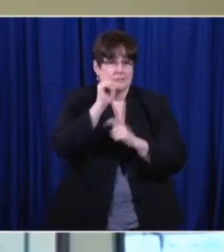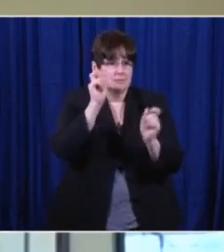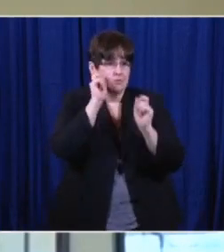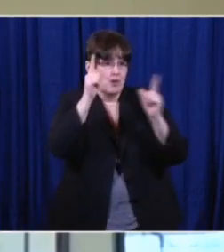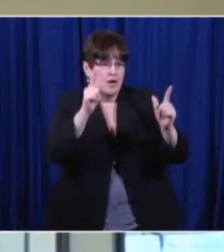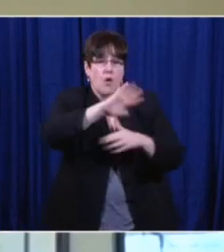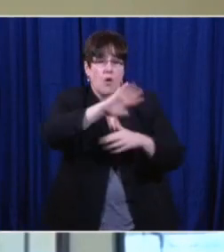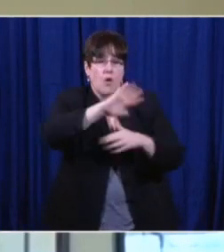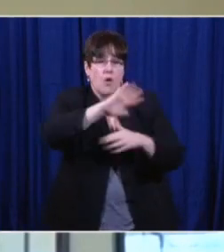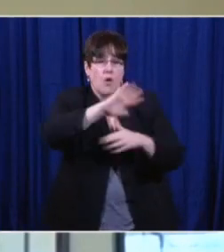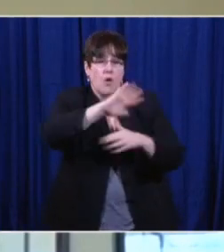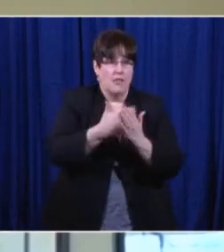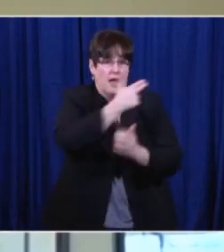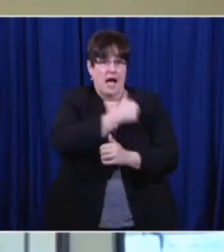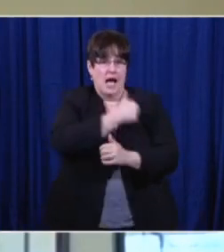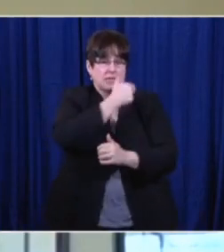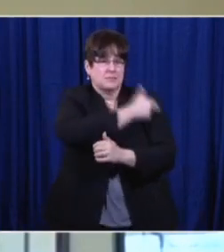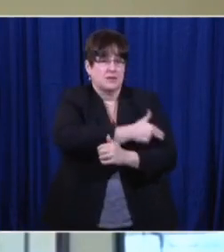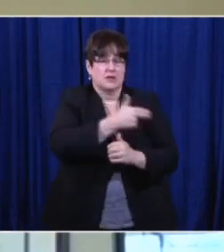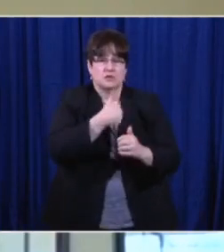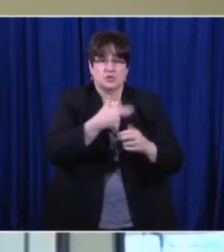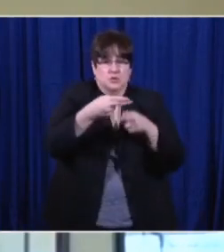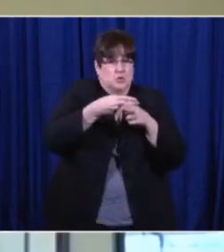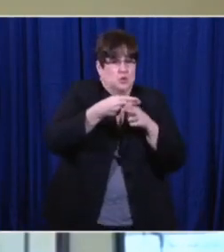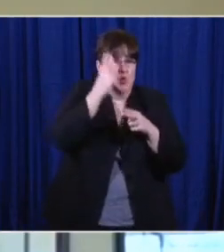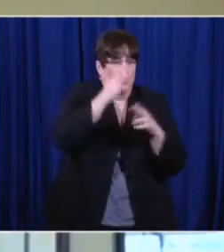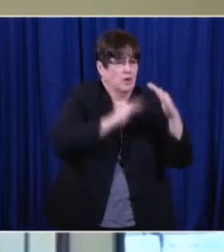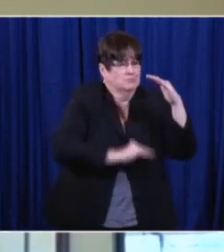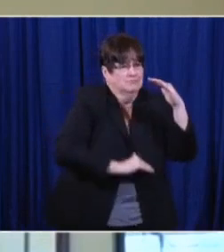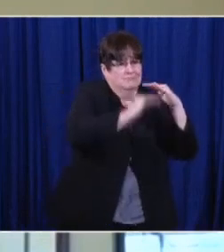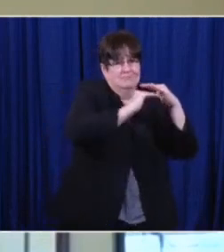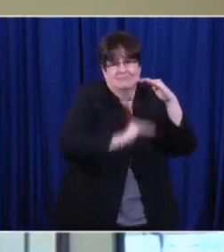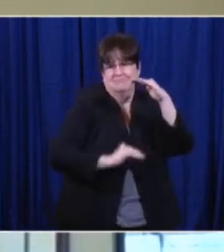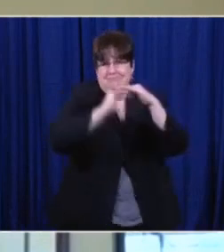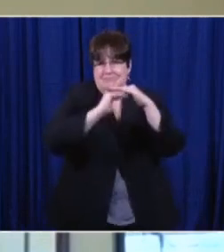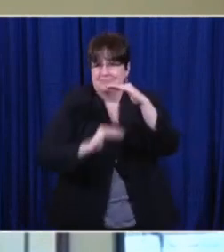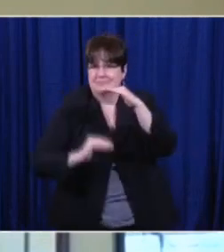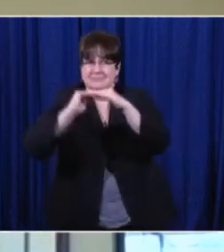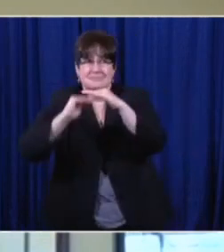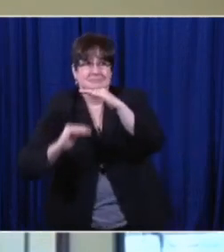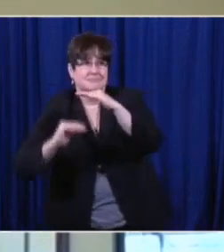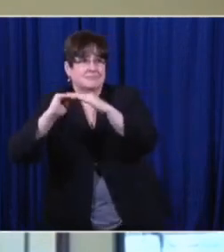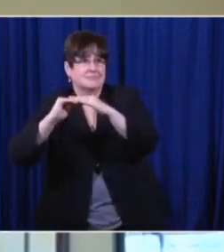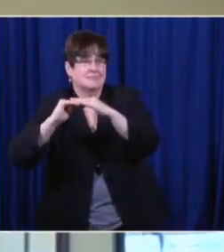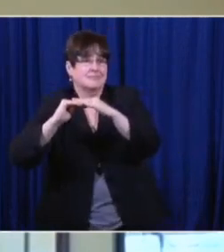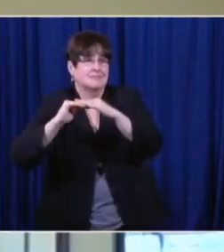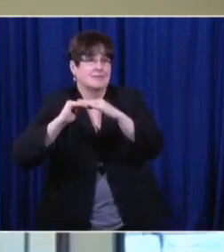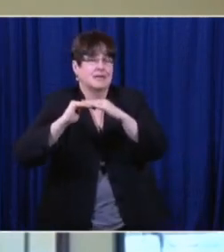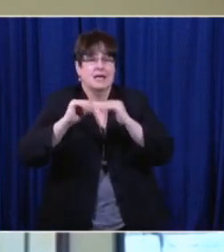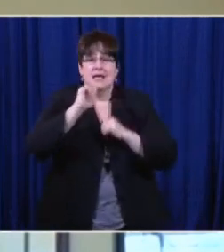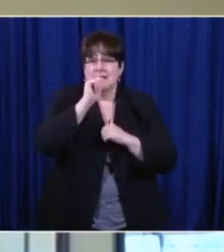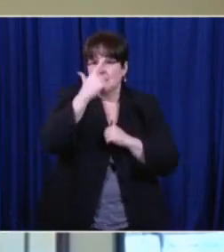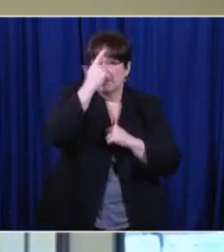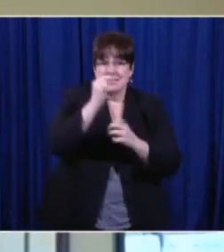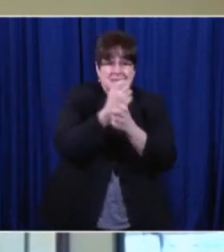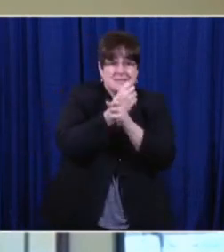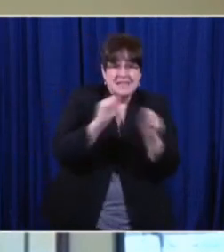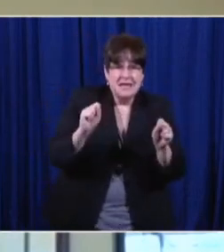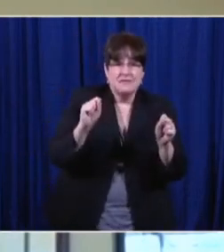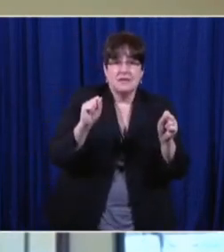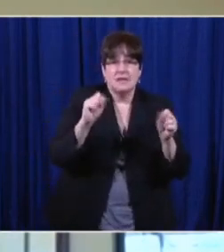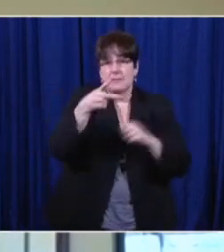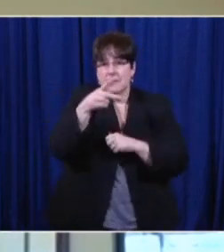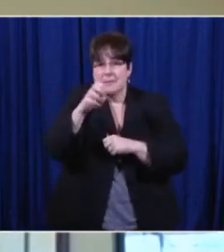statewide are approaching maximal capacity, not because of limitations of safety supplies or